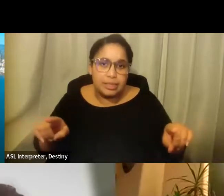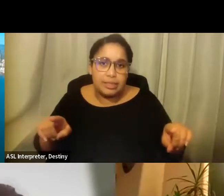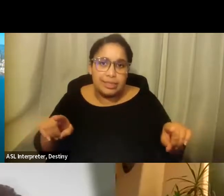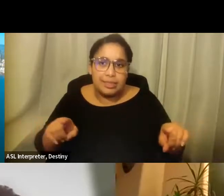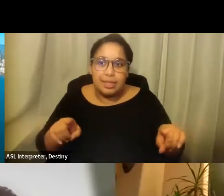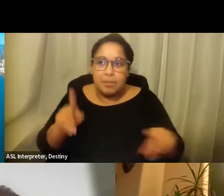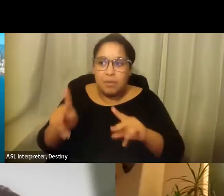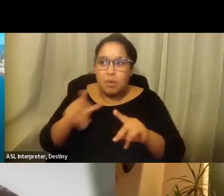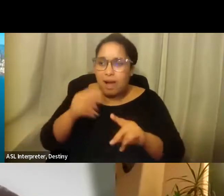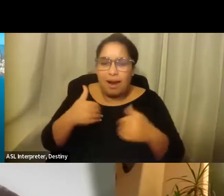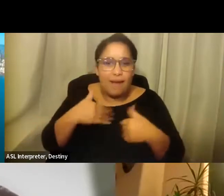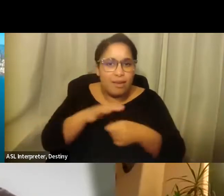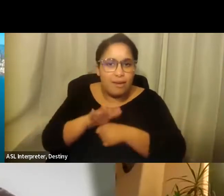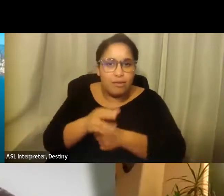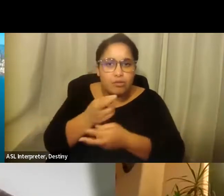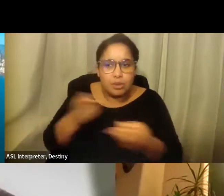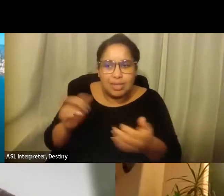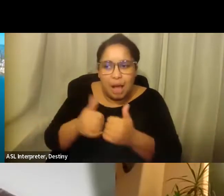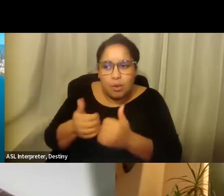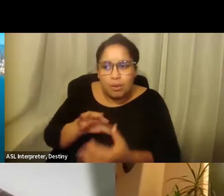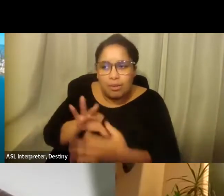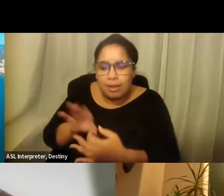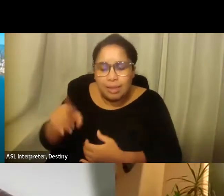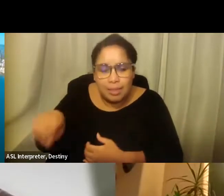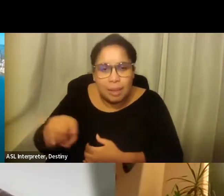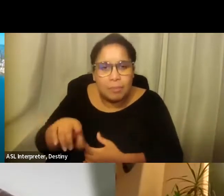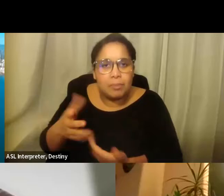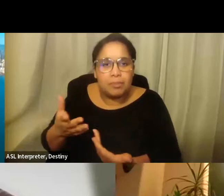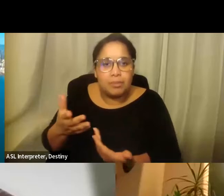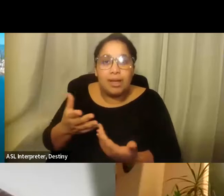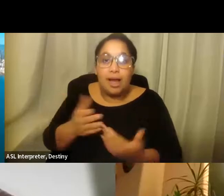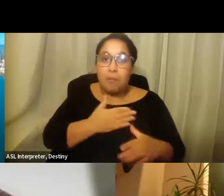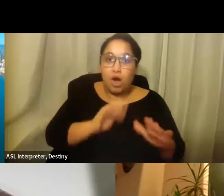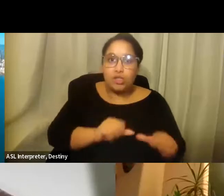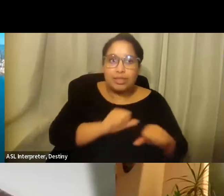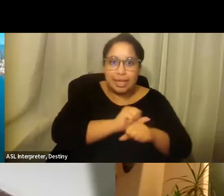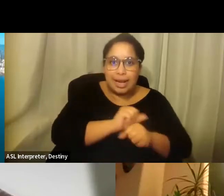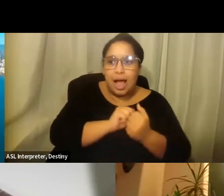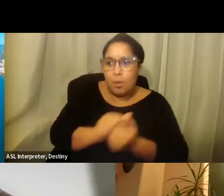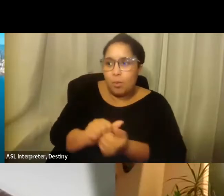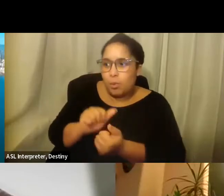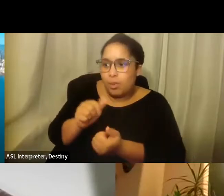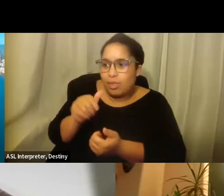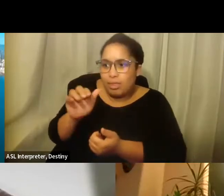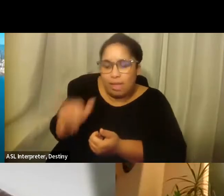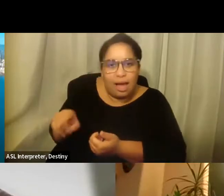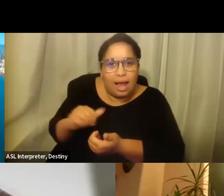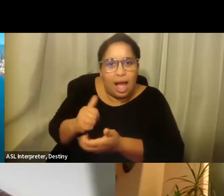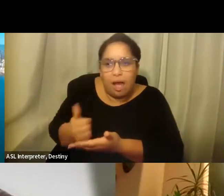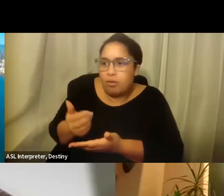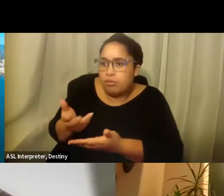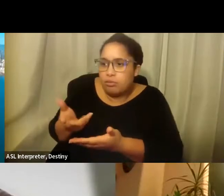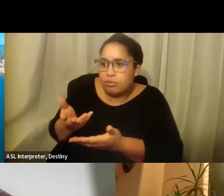under-resourced people, how we reach them. And so that's where our partners can come into play. And I'm excited